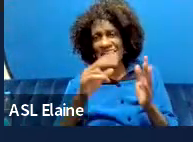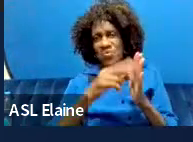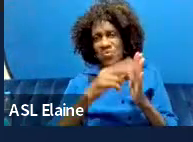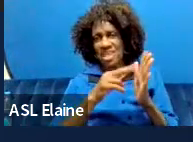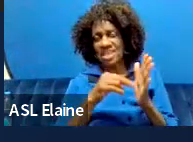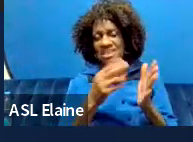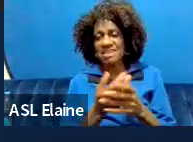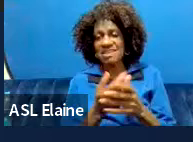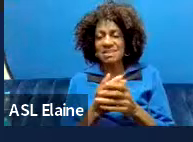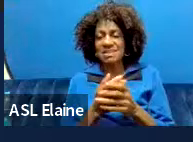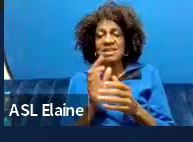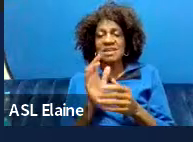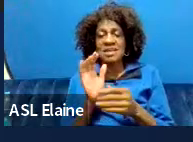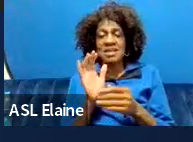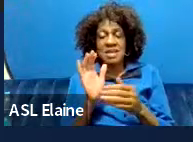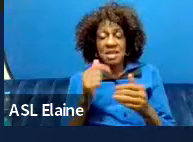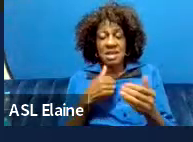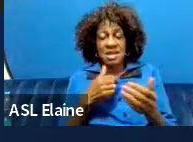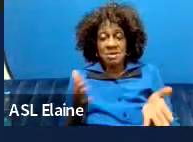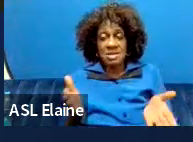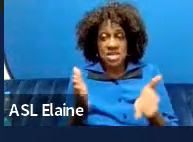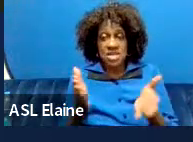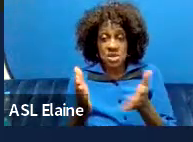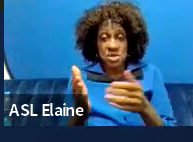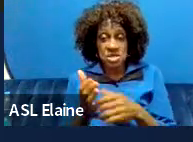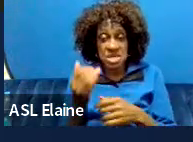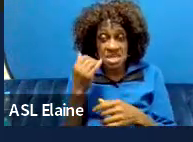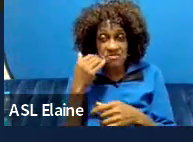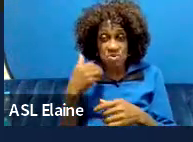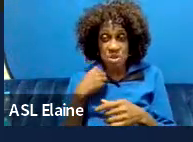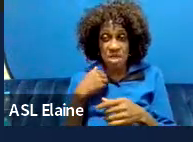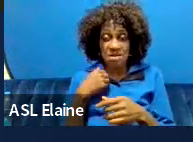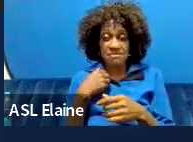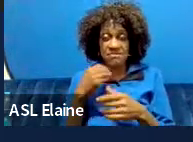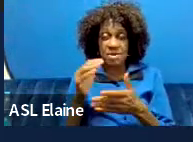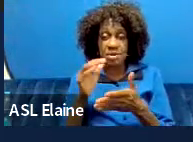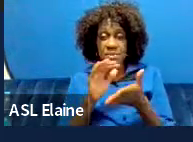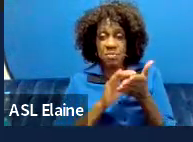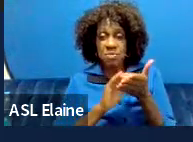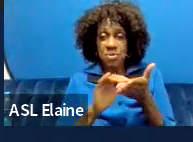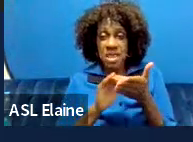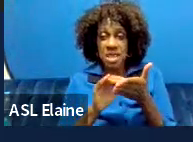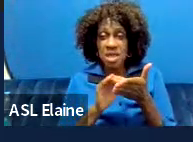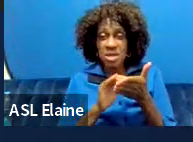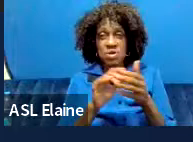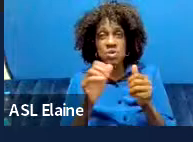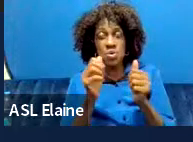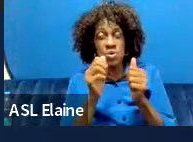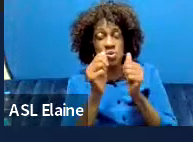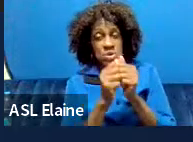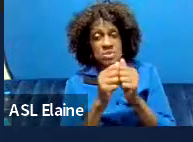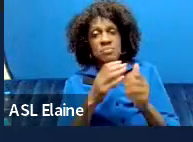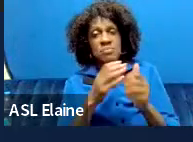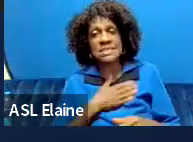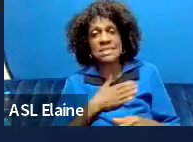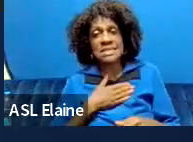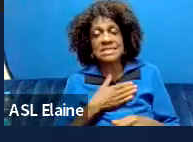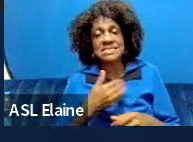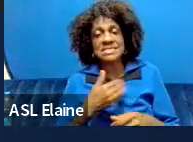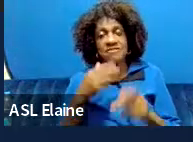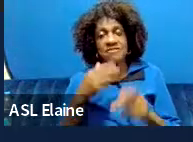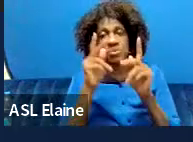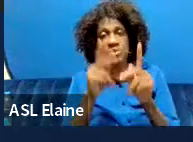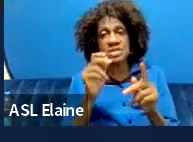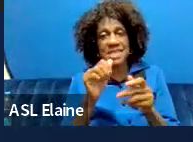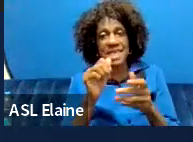would just like to urge any of you who are having Braille signs with Braille content to please have somebody who